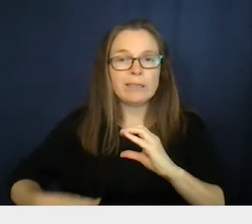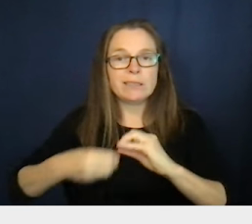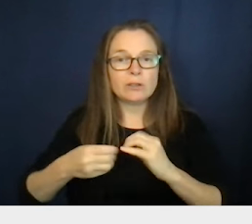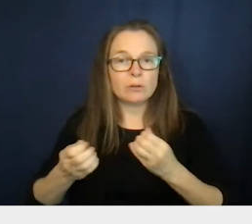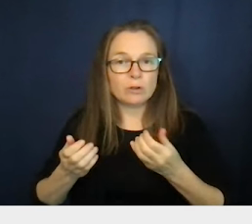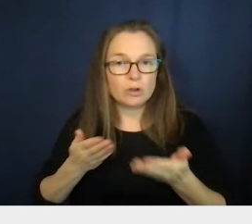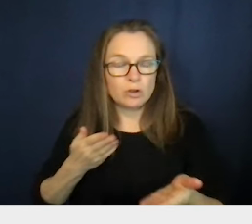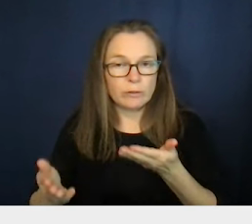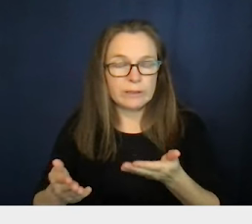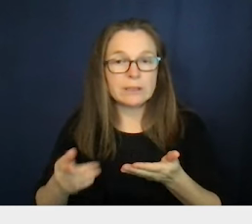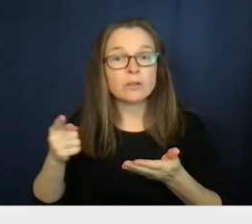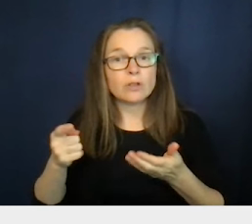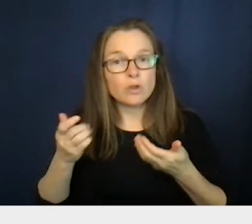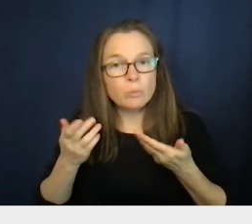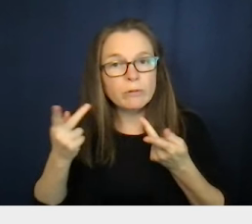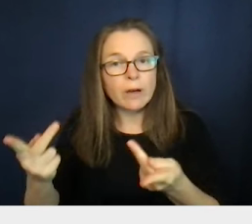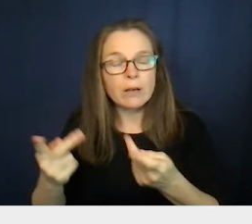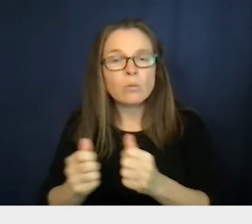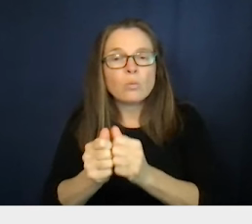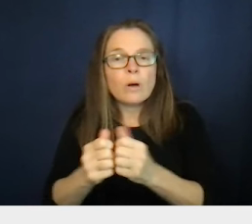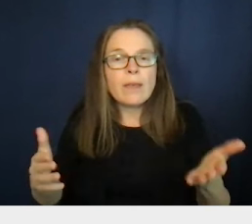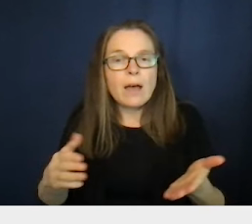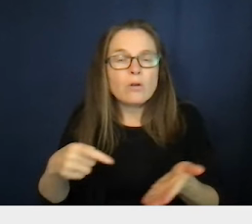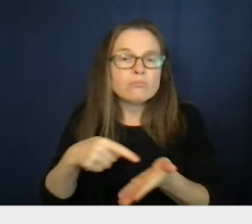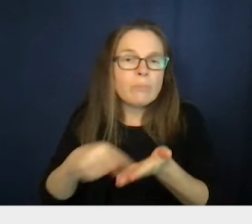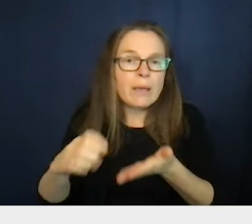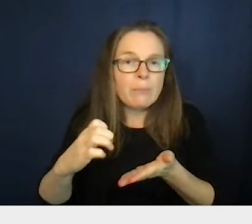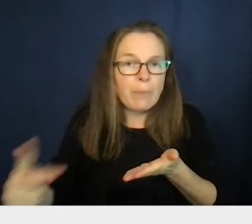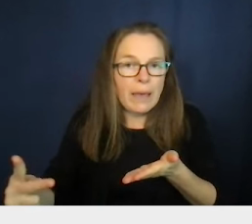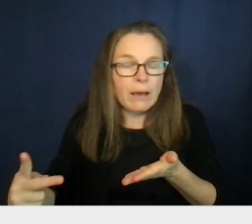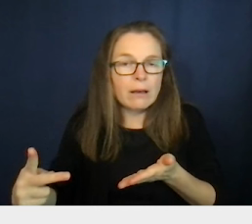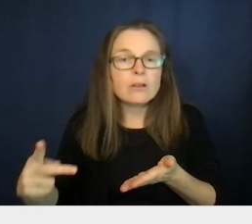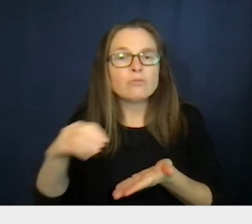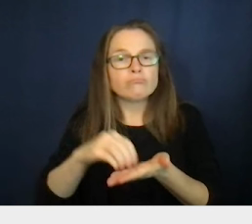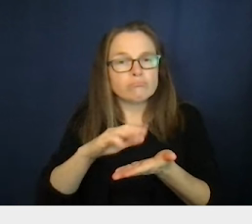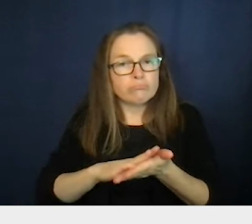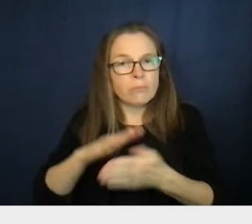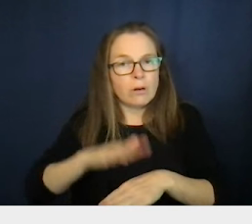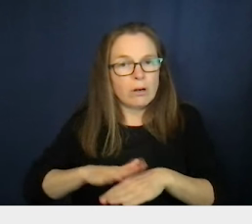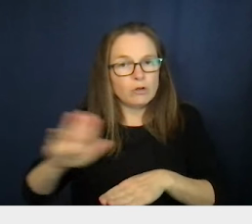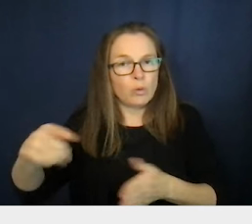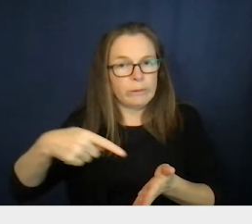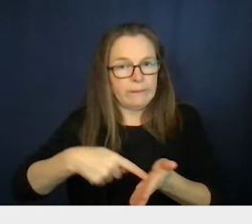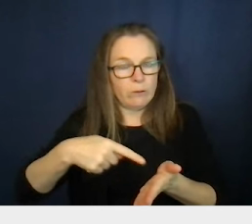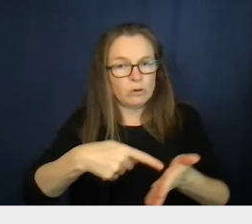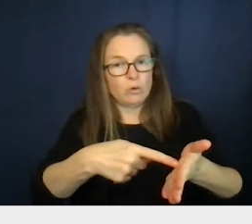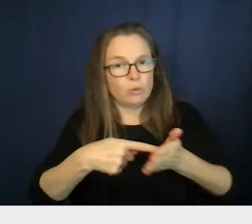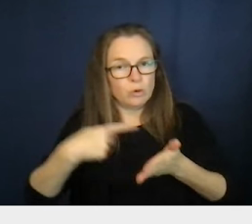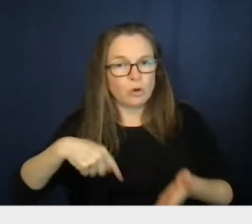without reimbursement as subsidy on their invoices. And what is